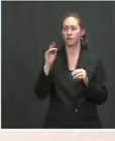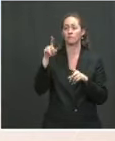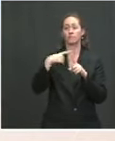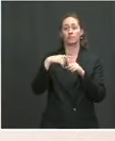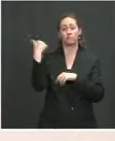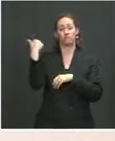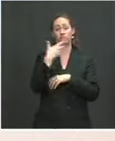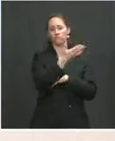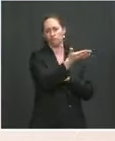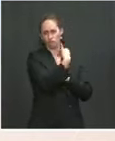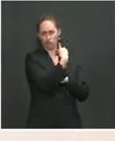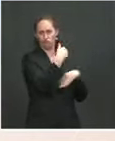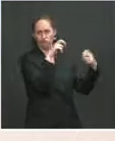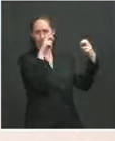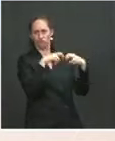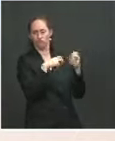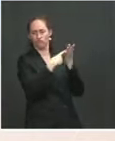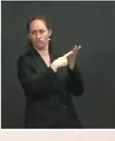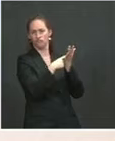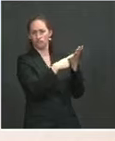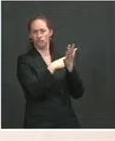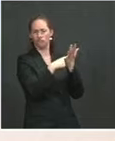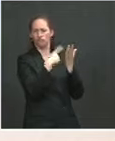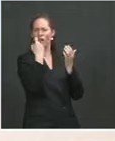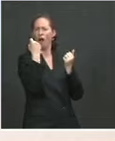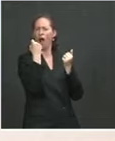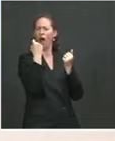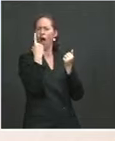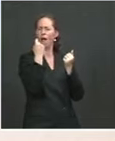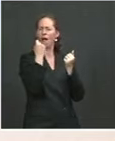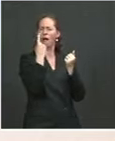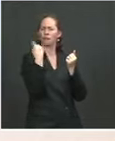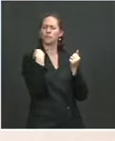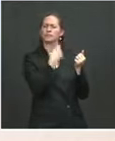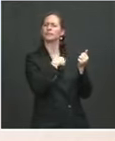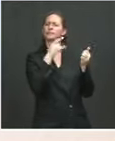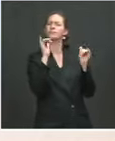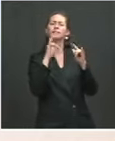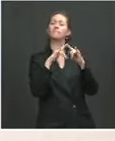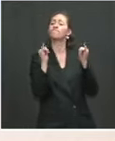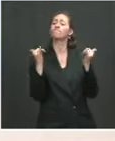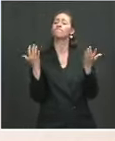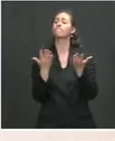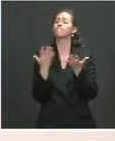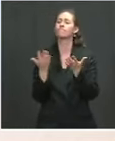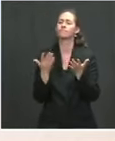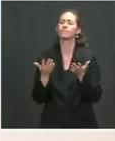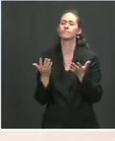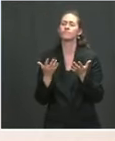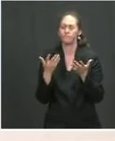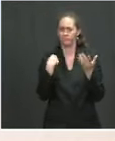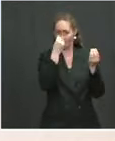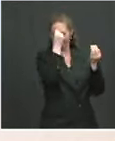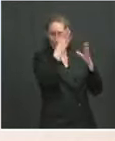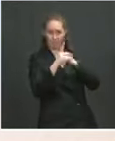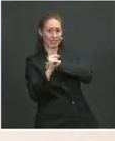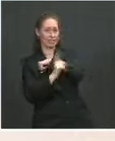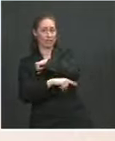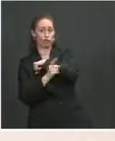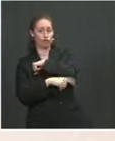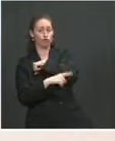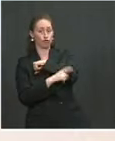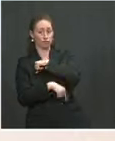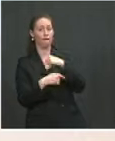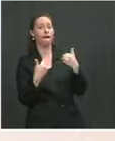the same time period where we announced the sanctions that we were putting in place in response to harmful actions by